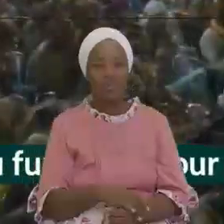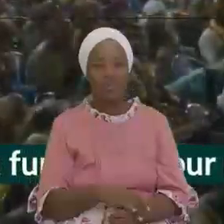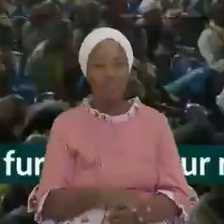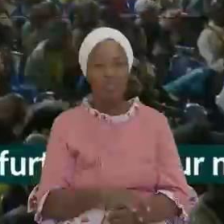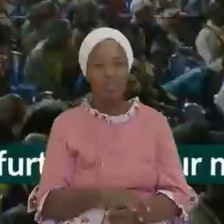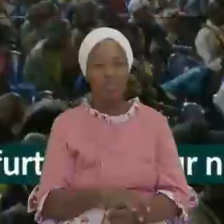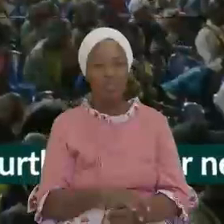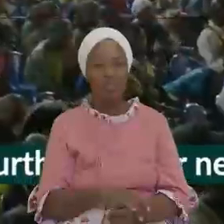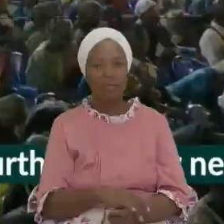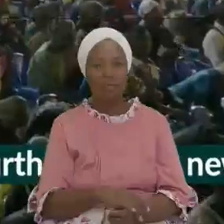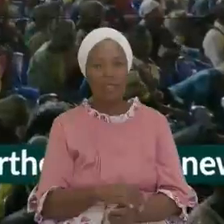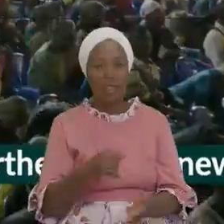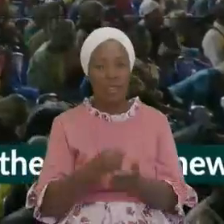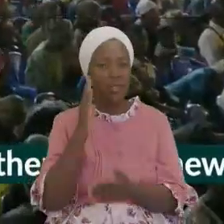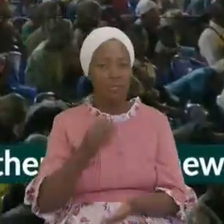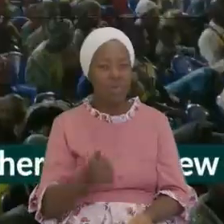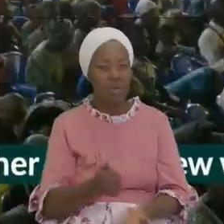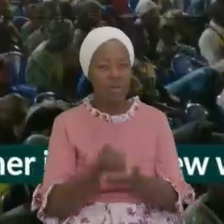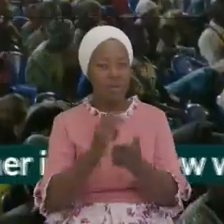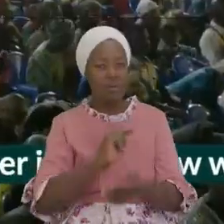It will help us to